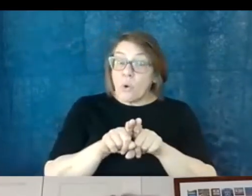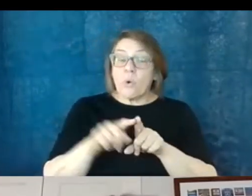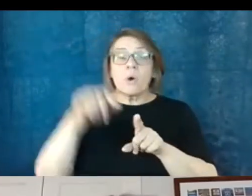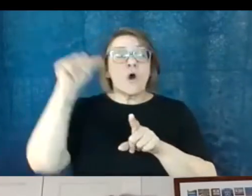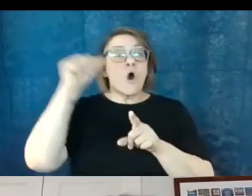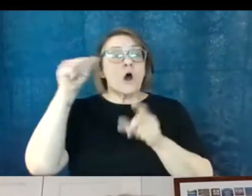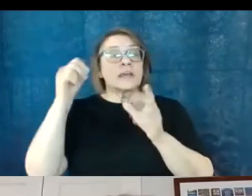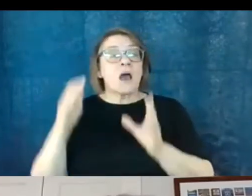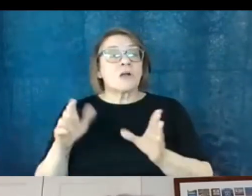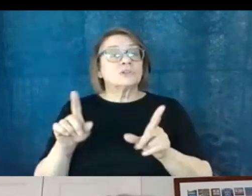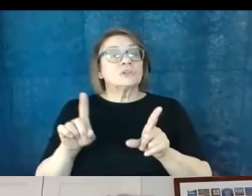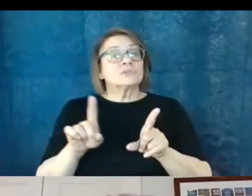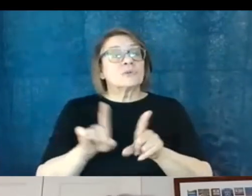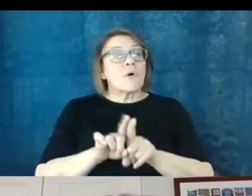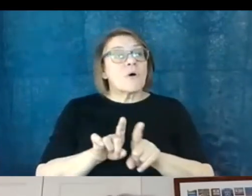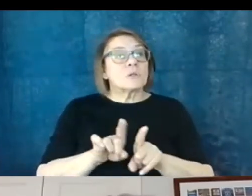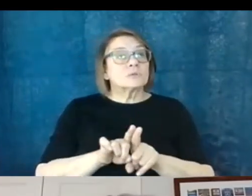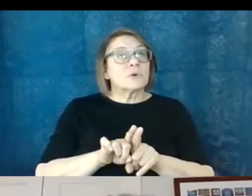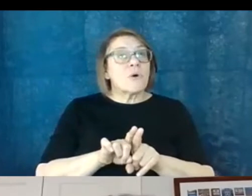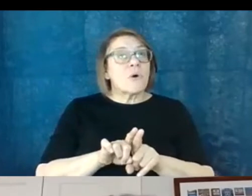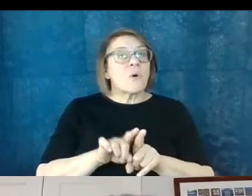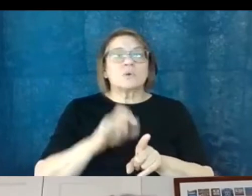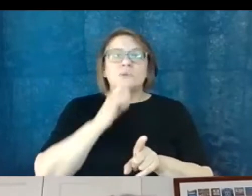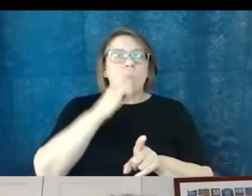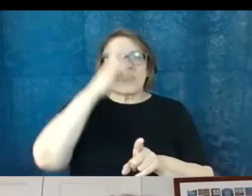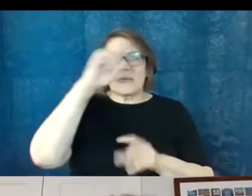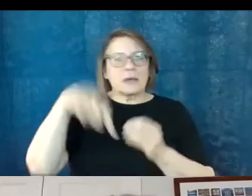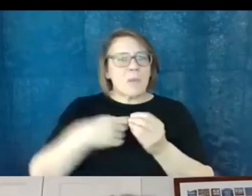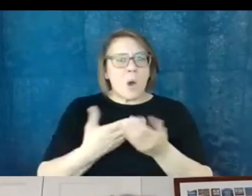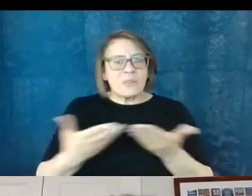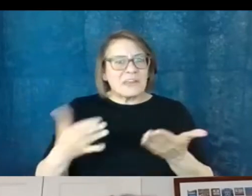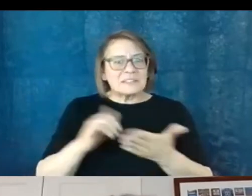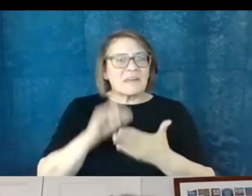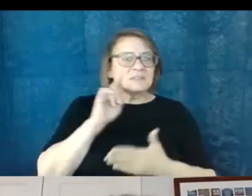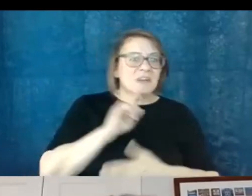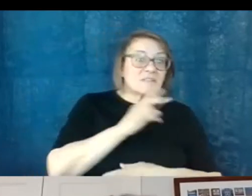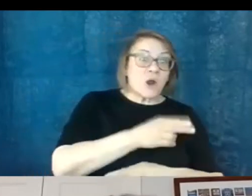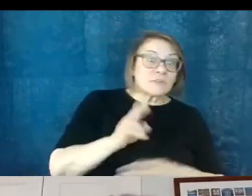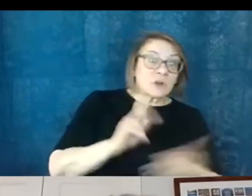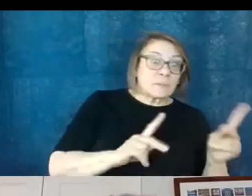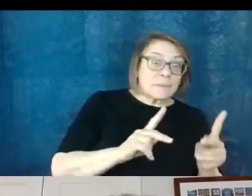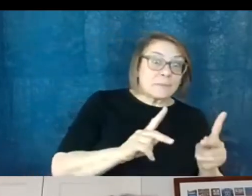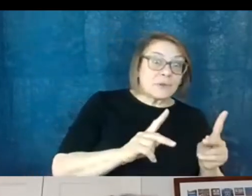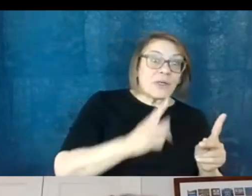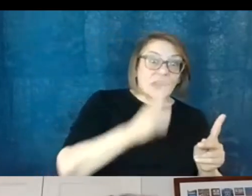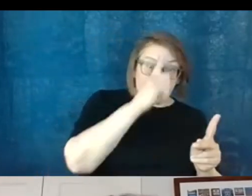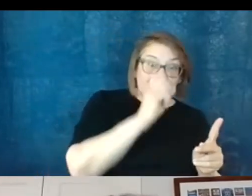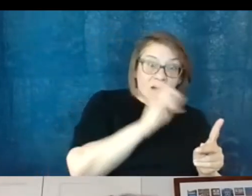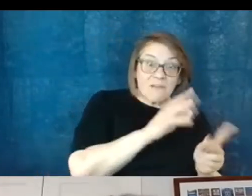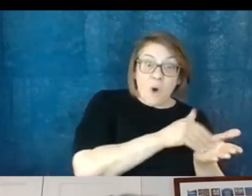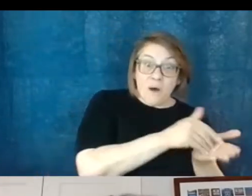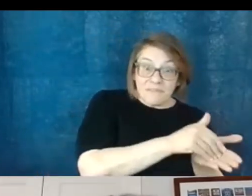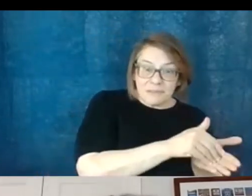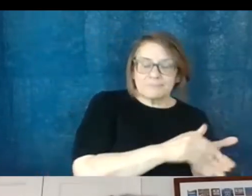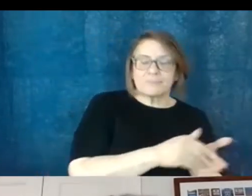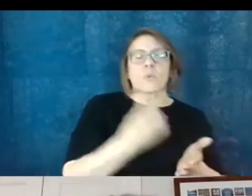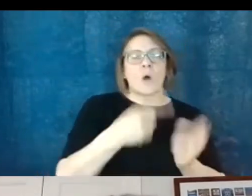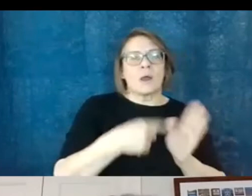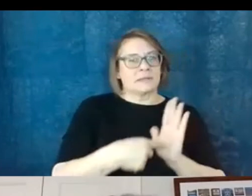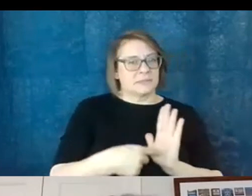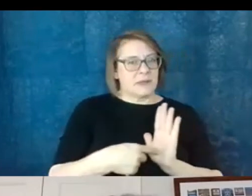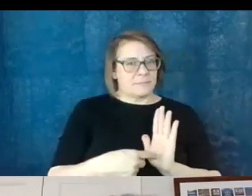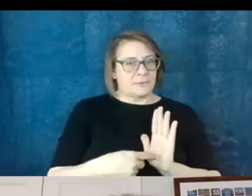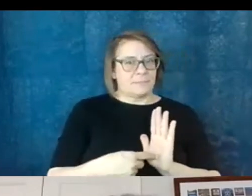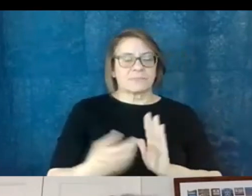audiologists also don't think of certain things that deaf and hard of hearing people think of. One example that comes to mind, when